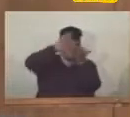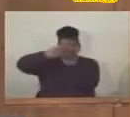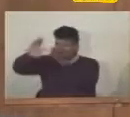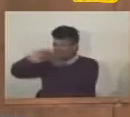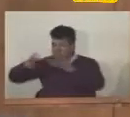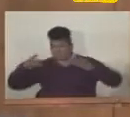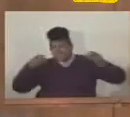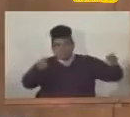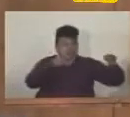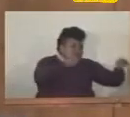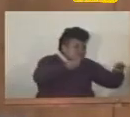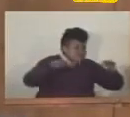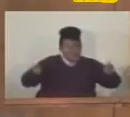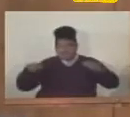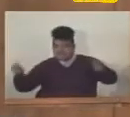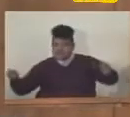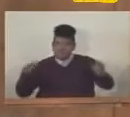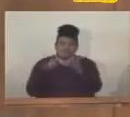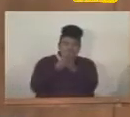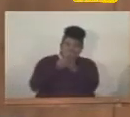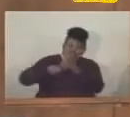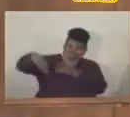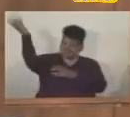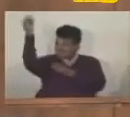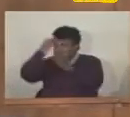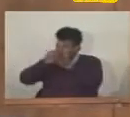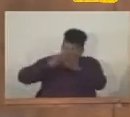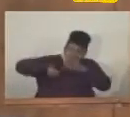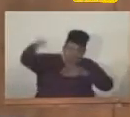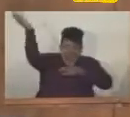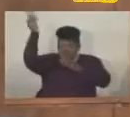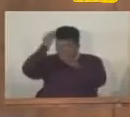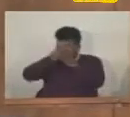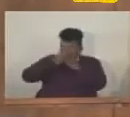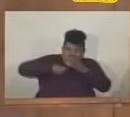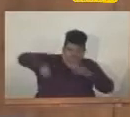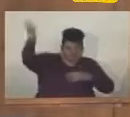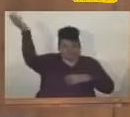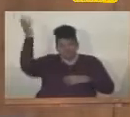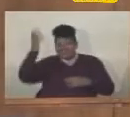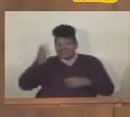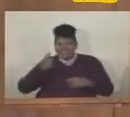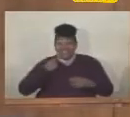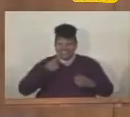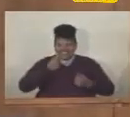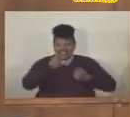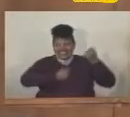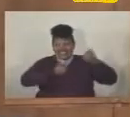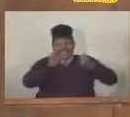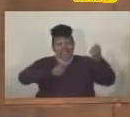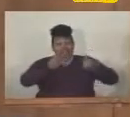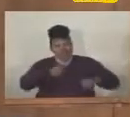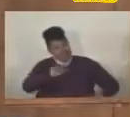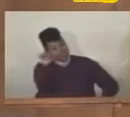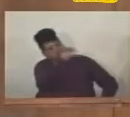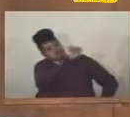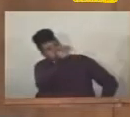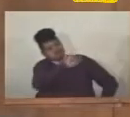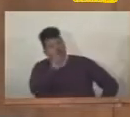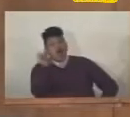some as young as 15 years old, were said to be building mansions in St. James.